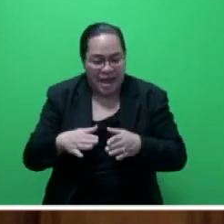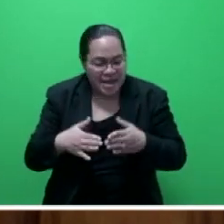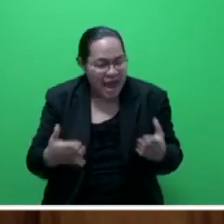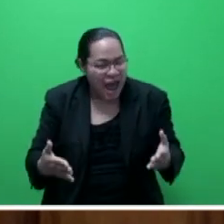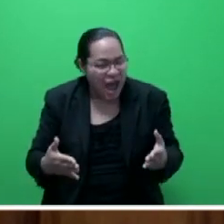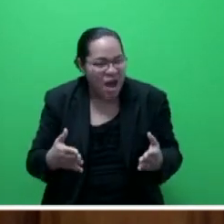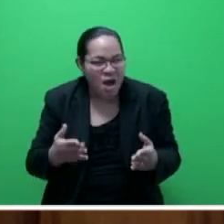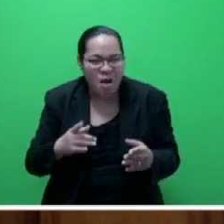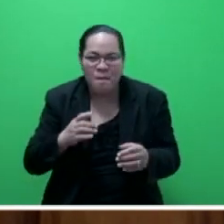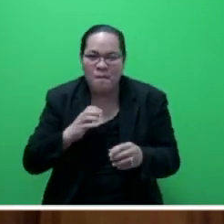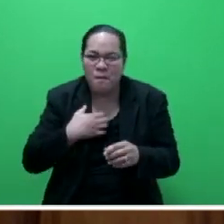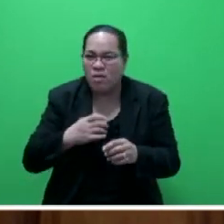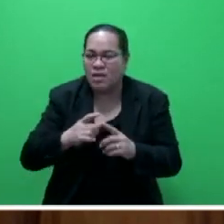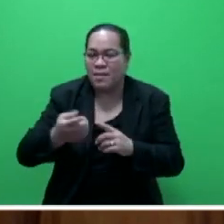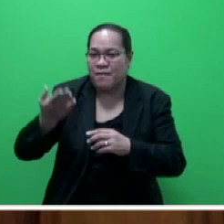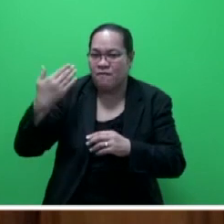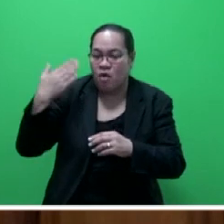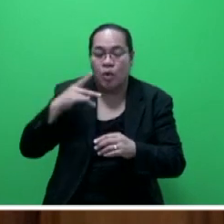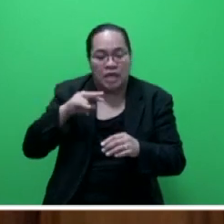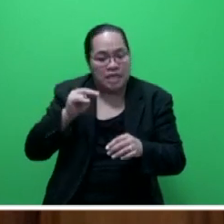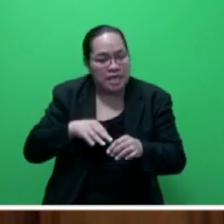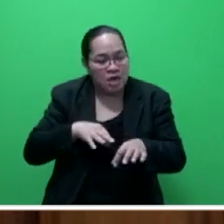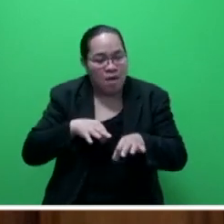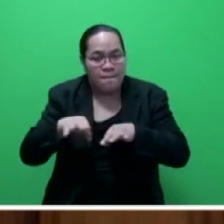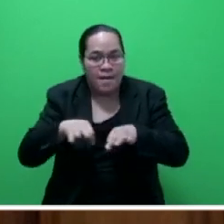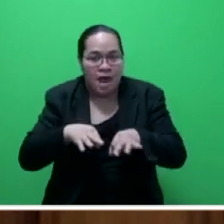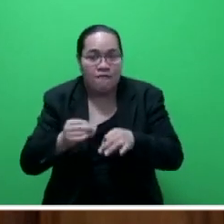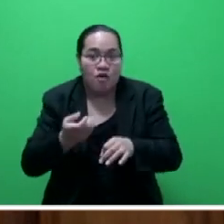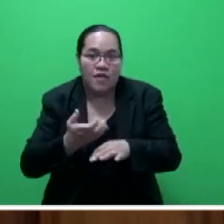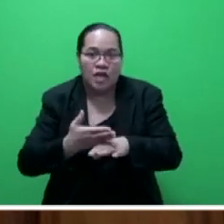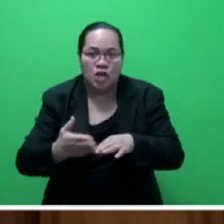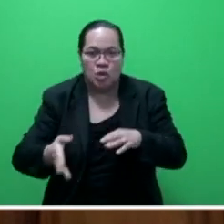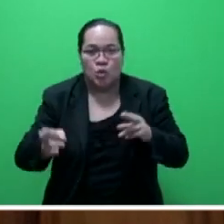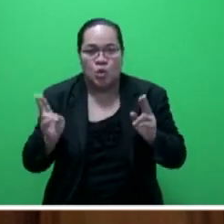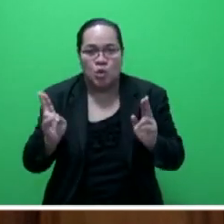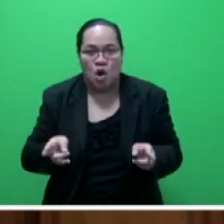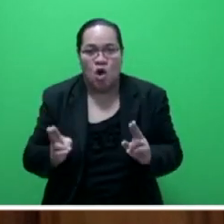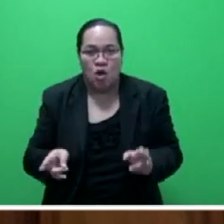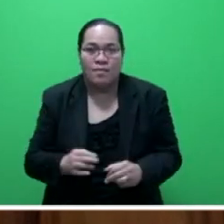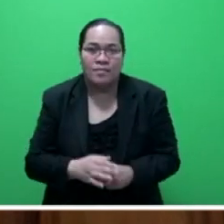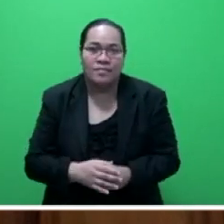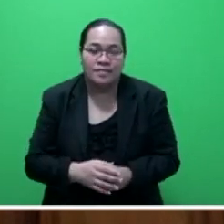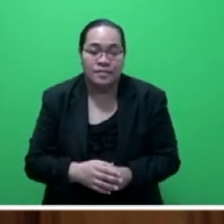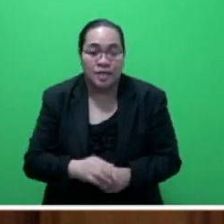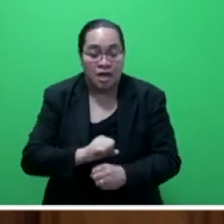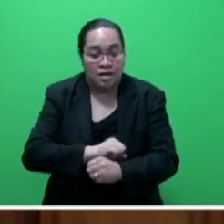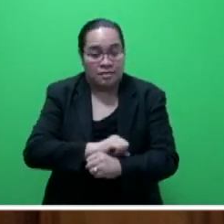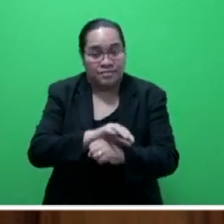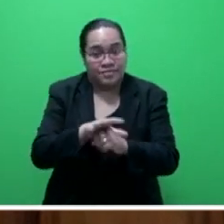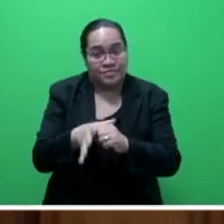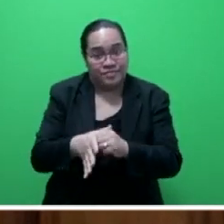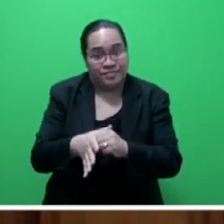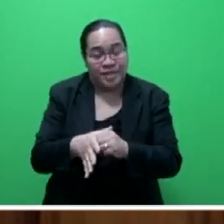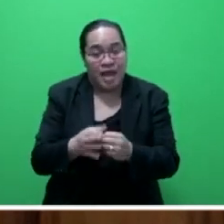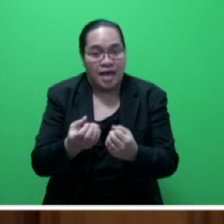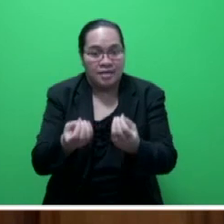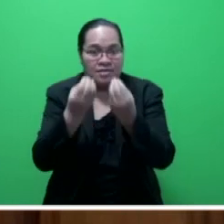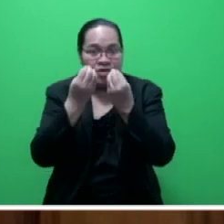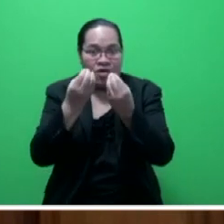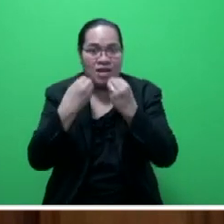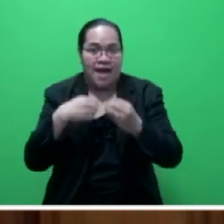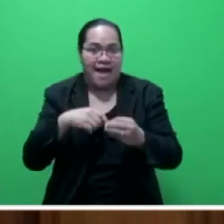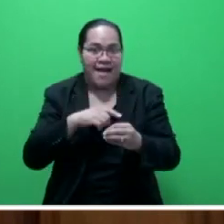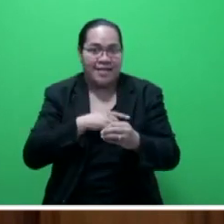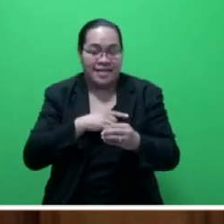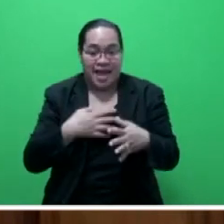we need to plan for the new normal. COVID-19 has taught us that life